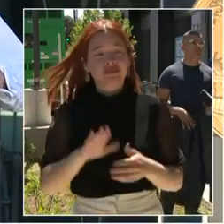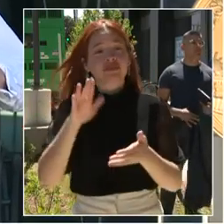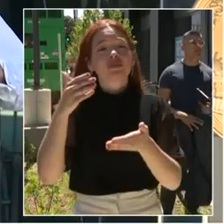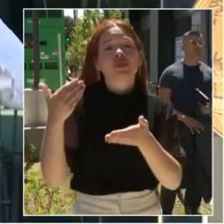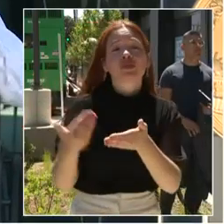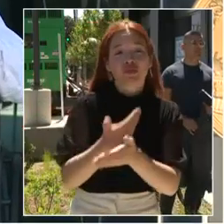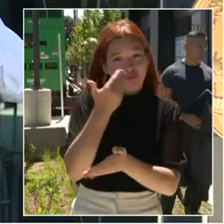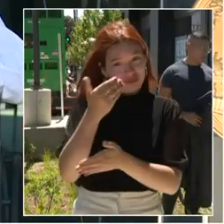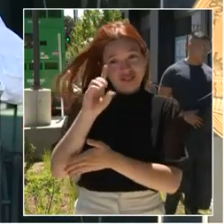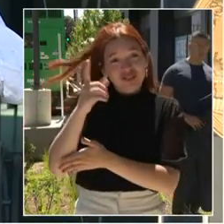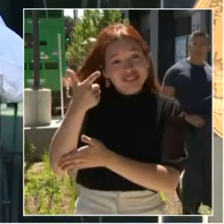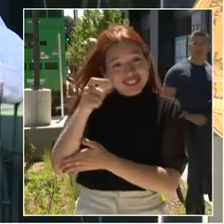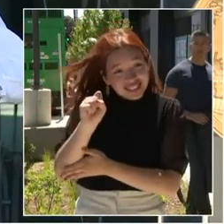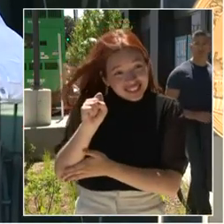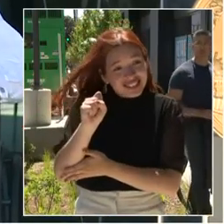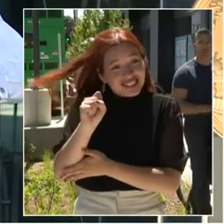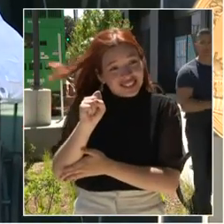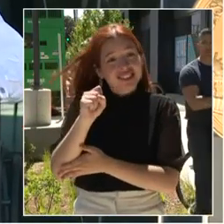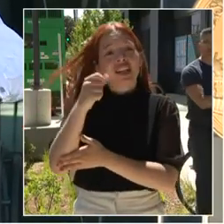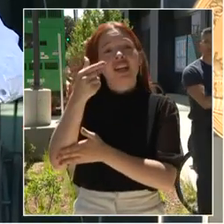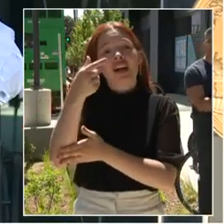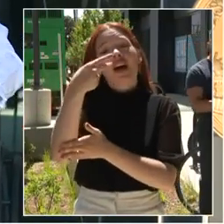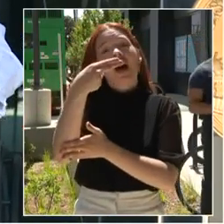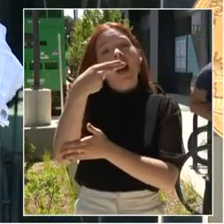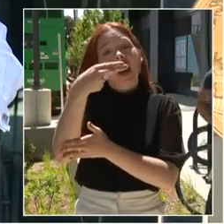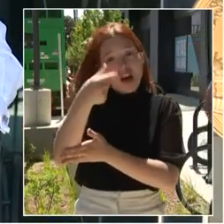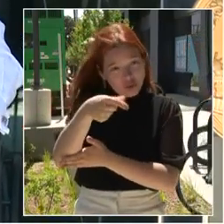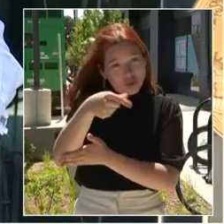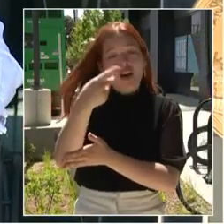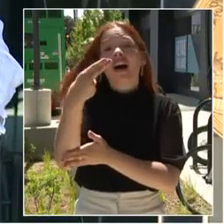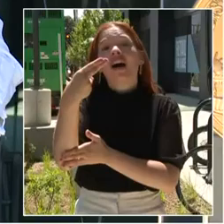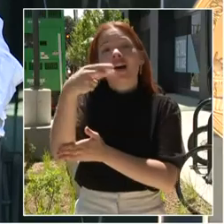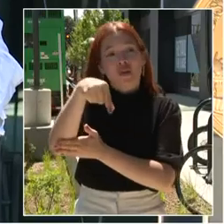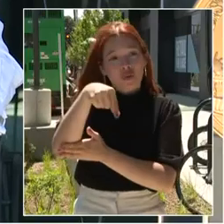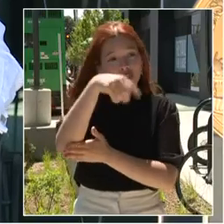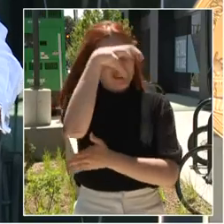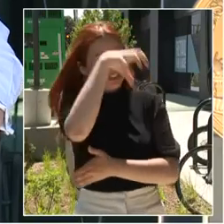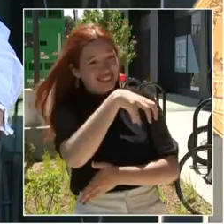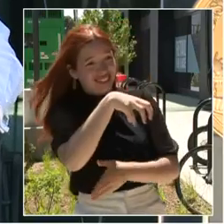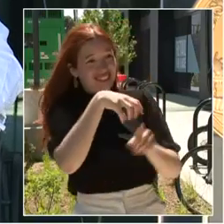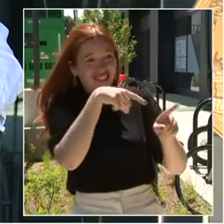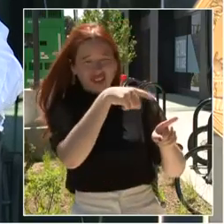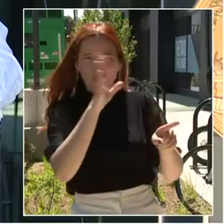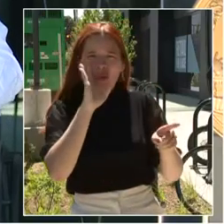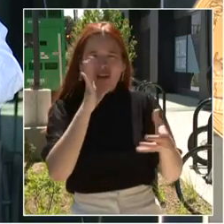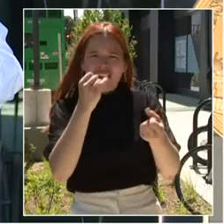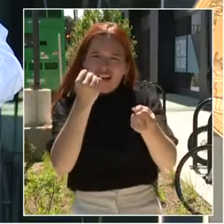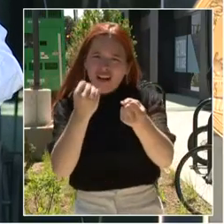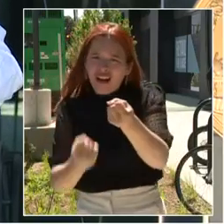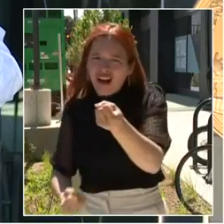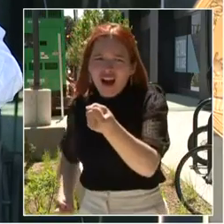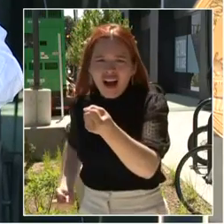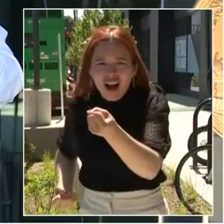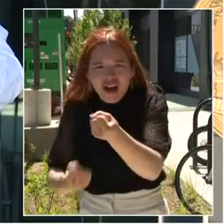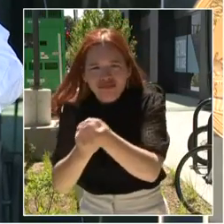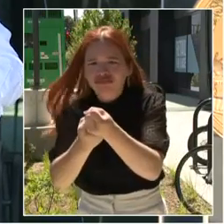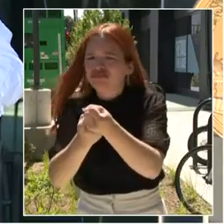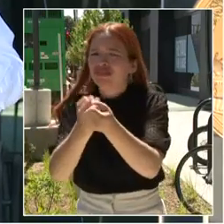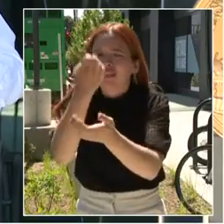headquarters is a catalyst for economic development and the transformation